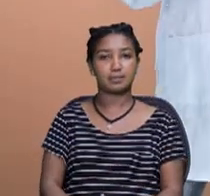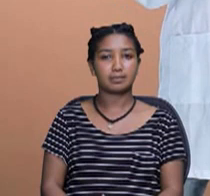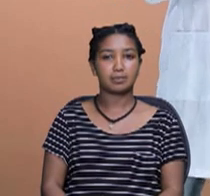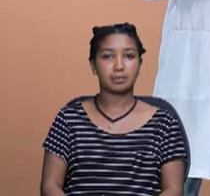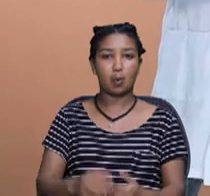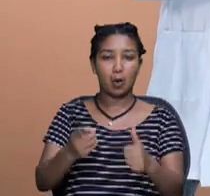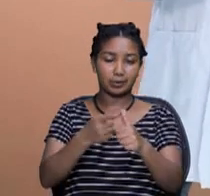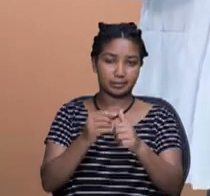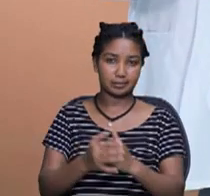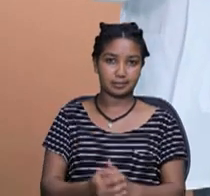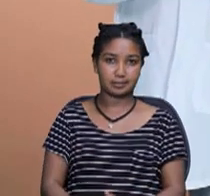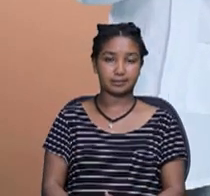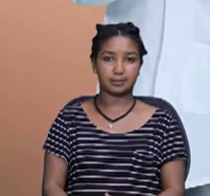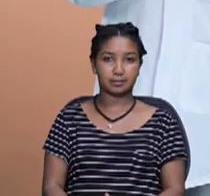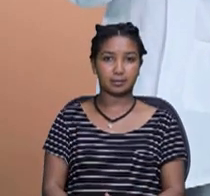1,